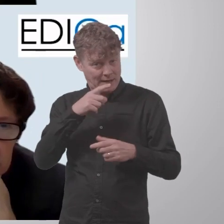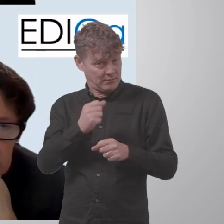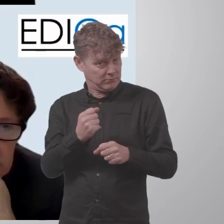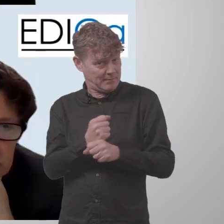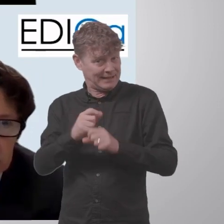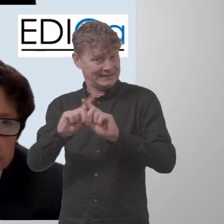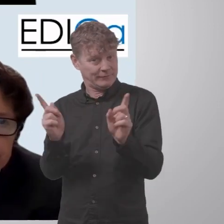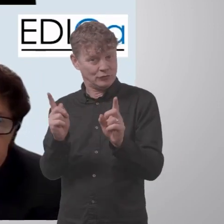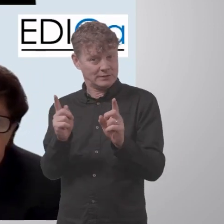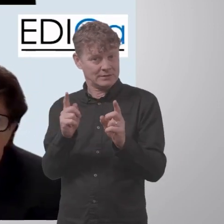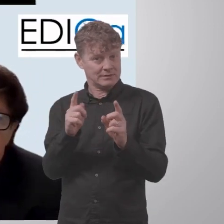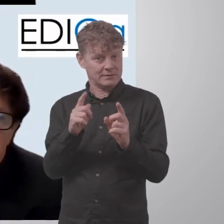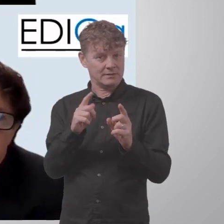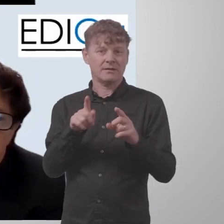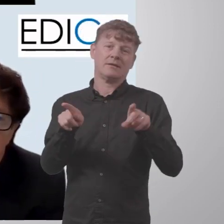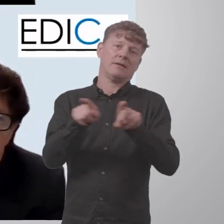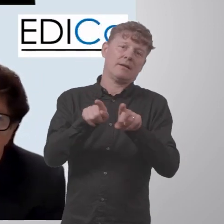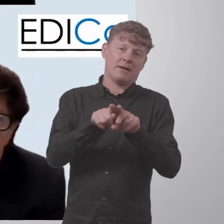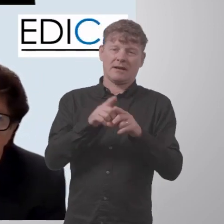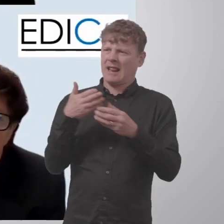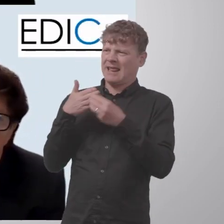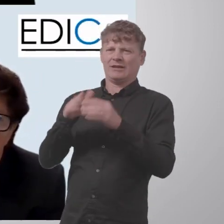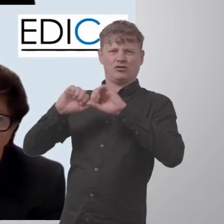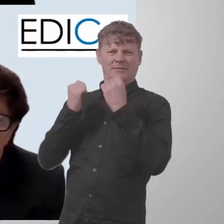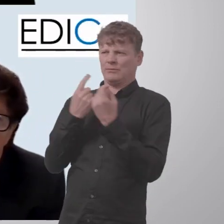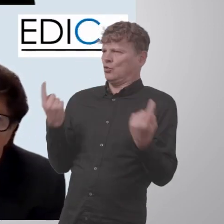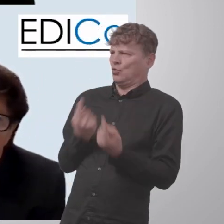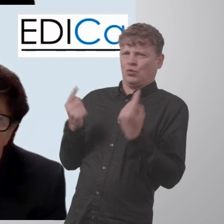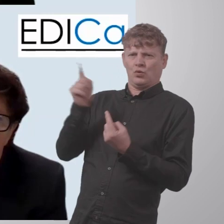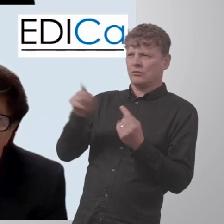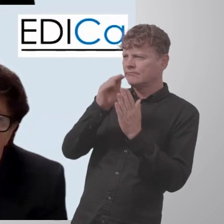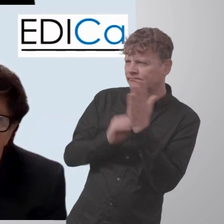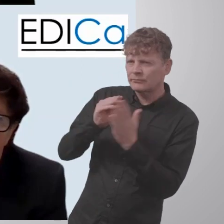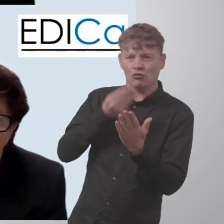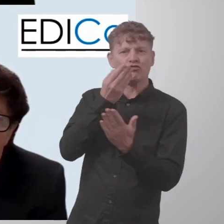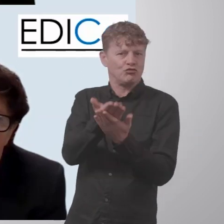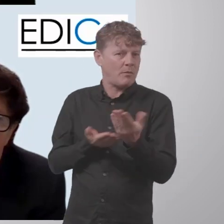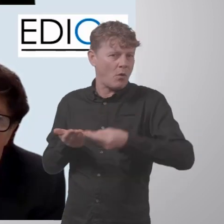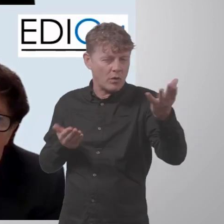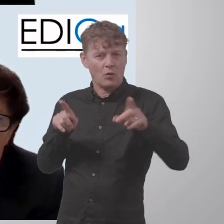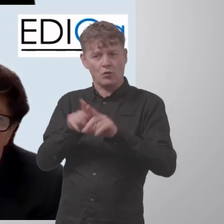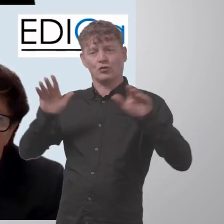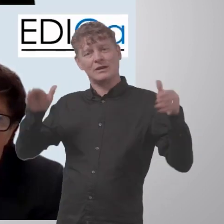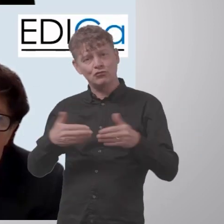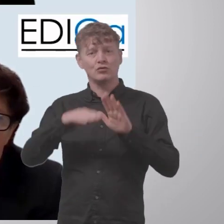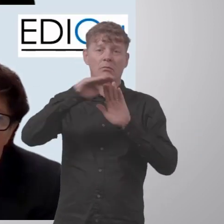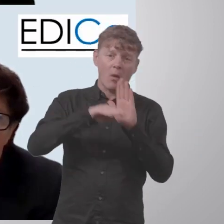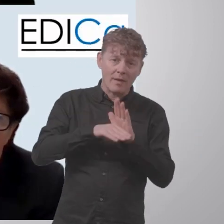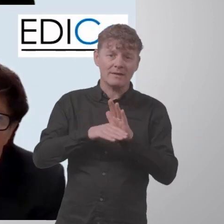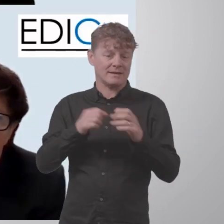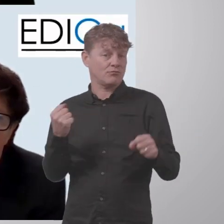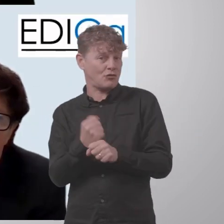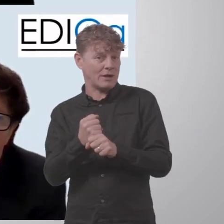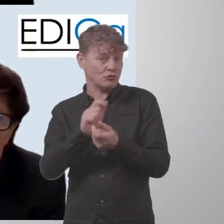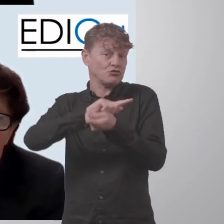the composition of your leadership team and trying to introduce policies or practices that change that. And then when the